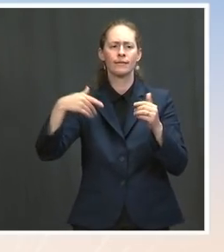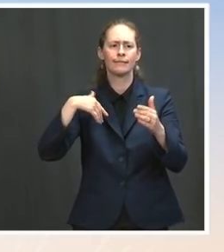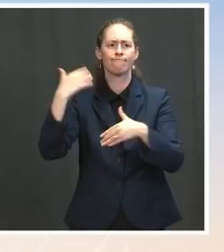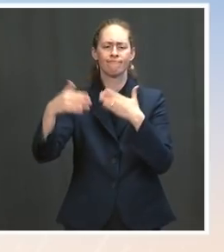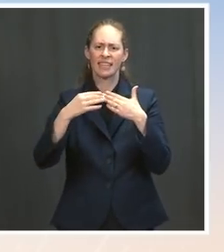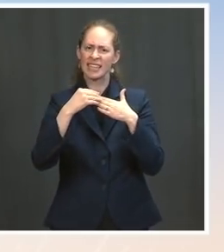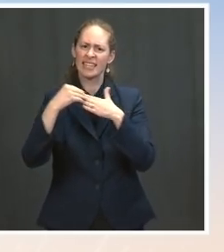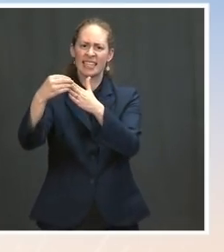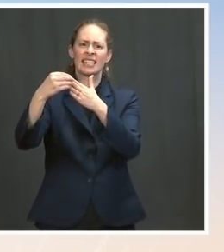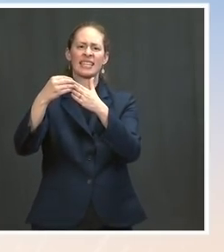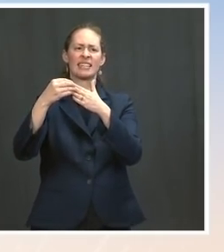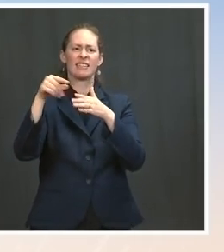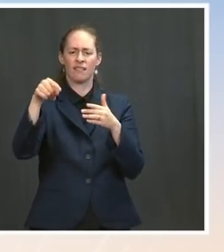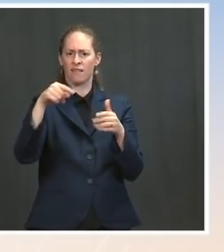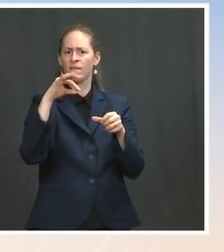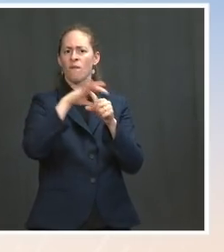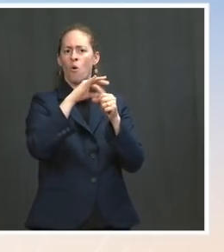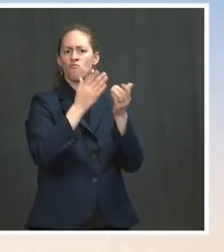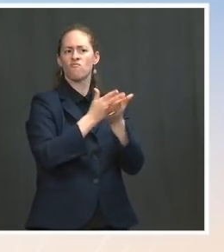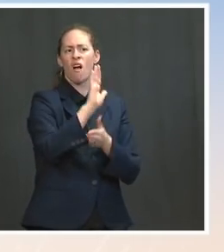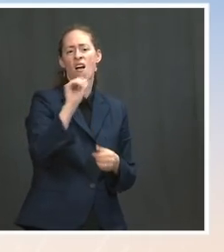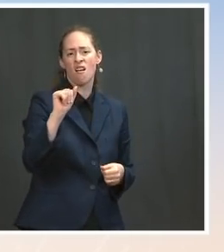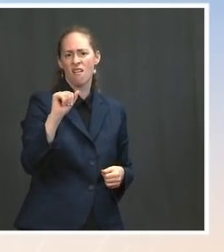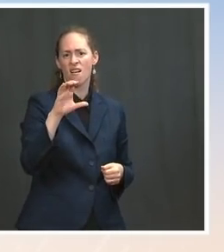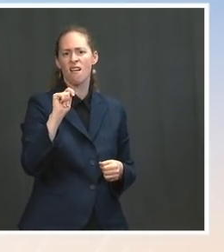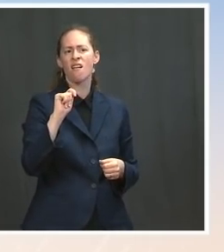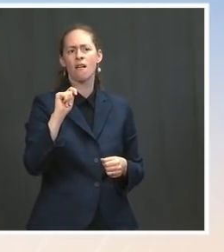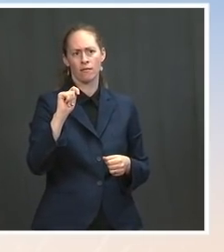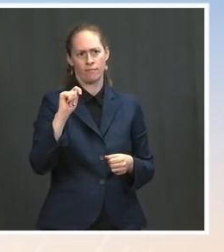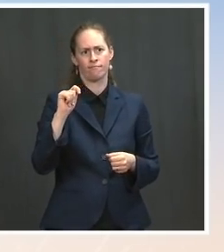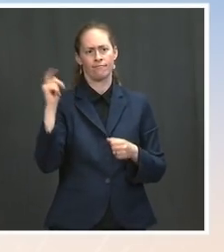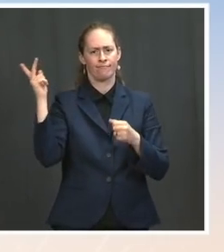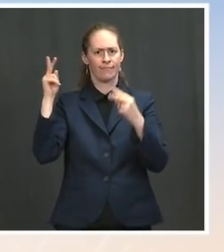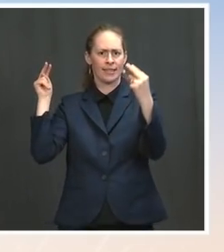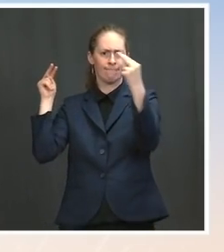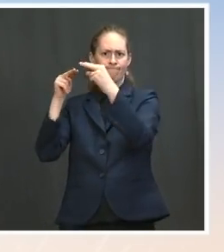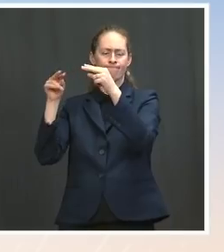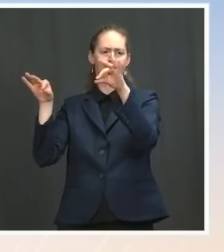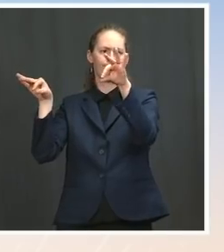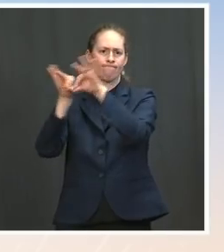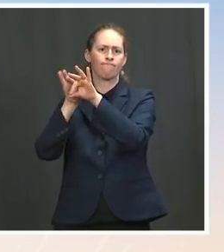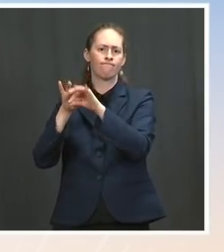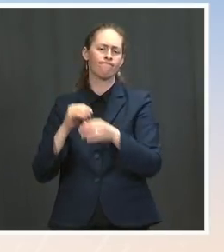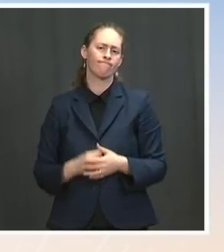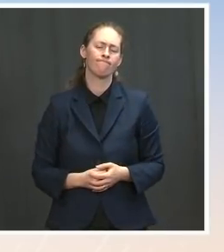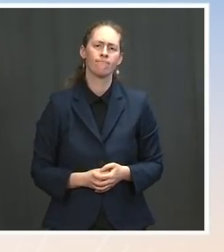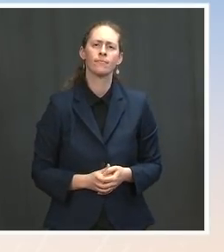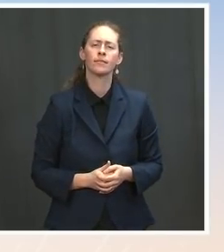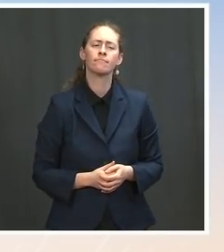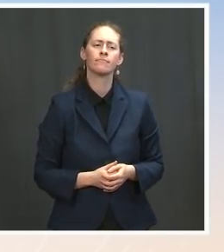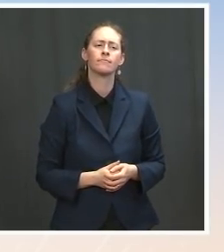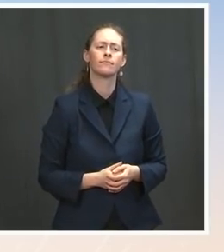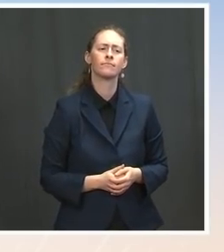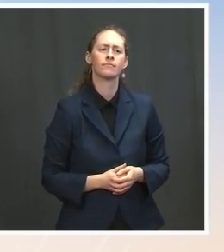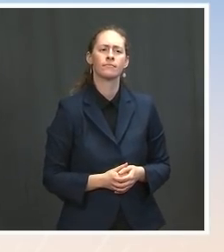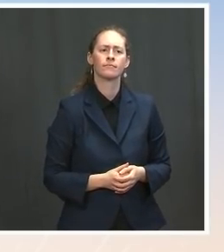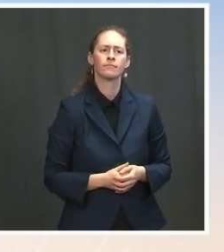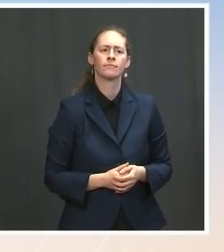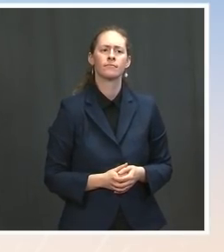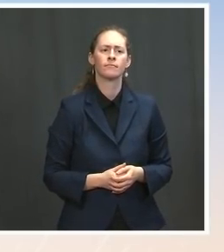forward, given this is a huge priority to him and a huge priority to her as well. Question on a much different scope. I have a follow-up on the free beer